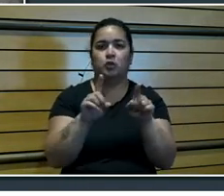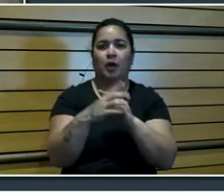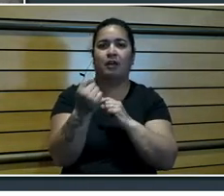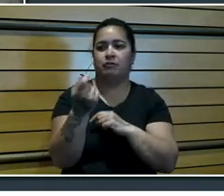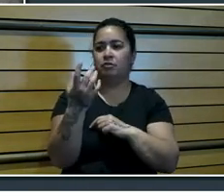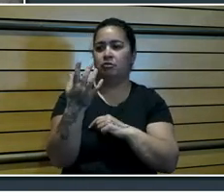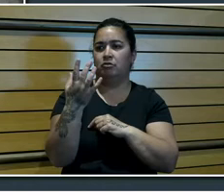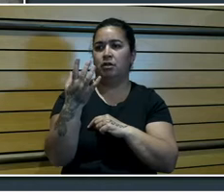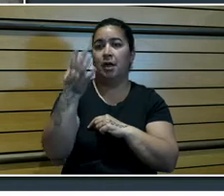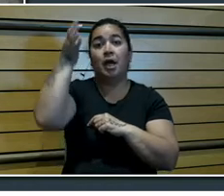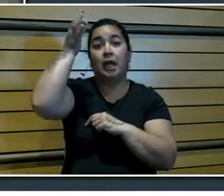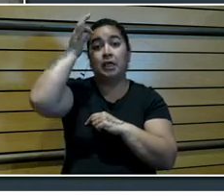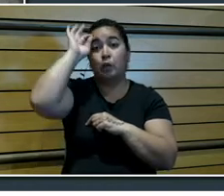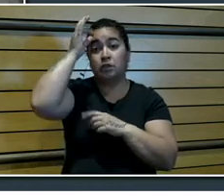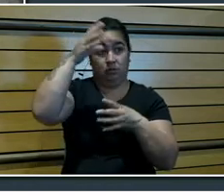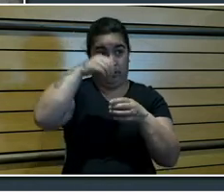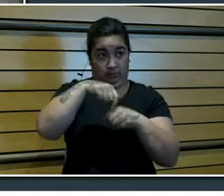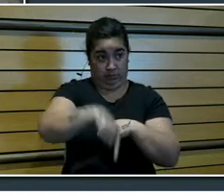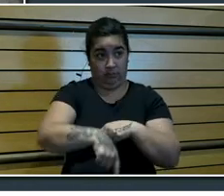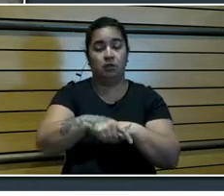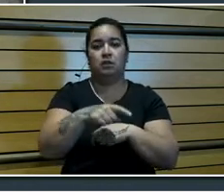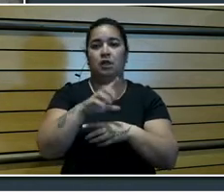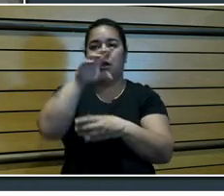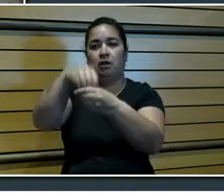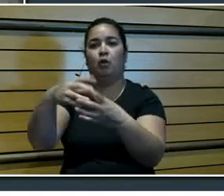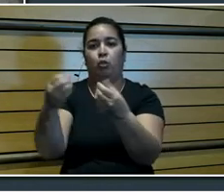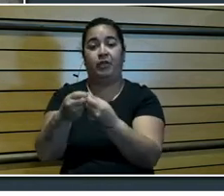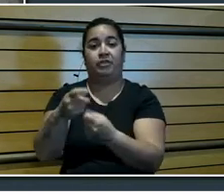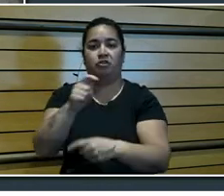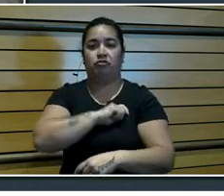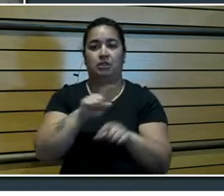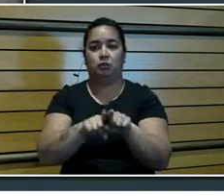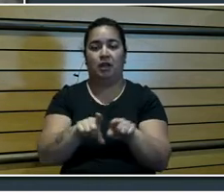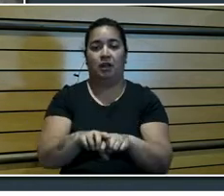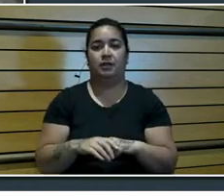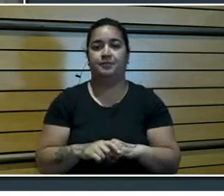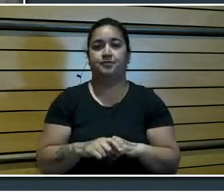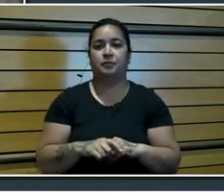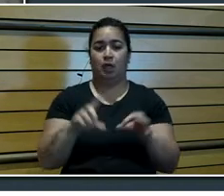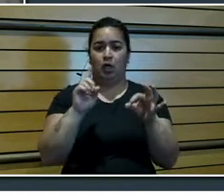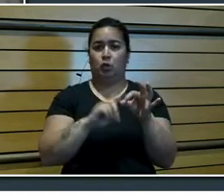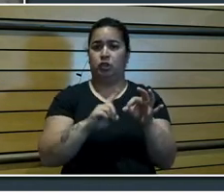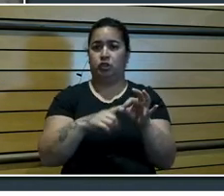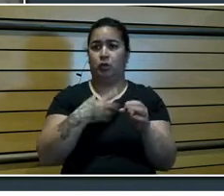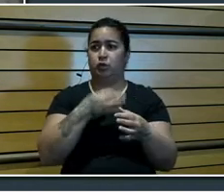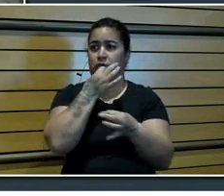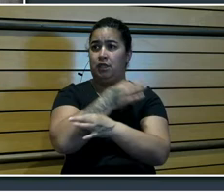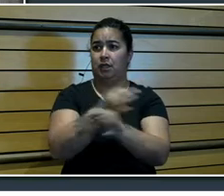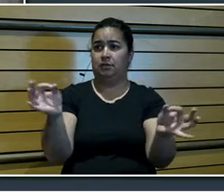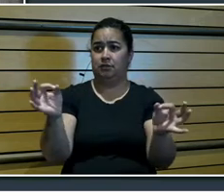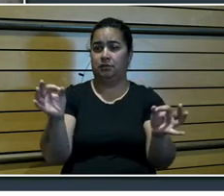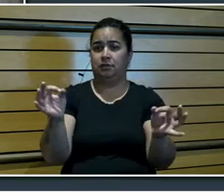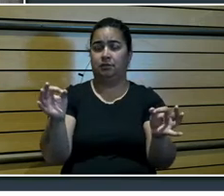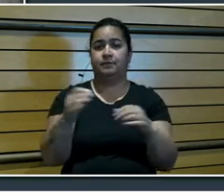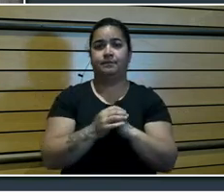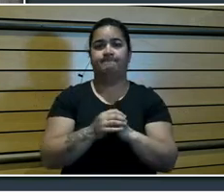of council, including Mayor Wise. The question before consideration of Napier City Council today is, does